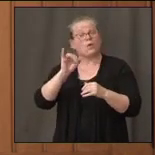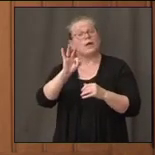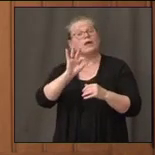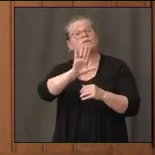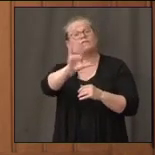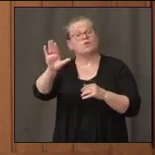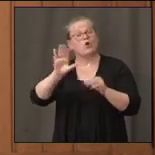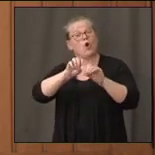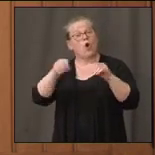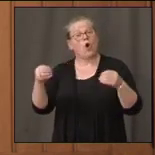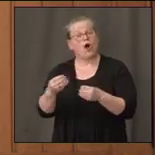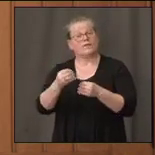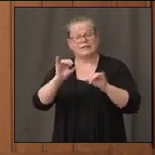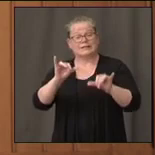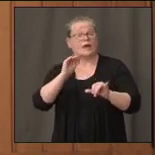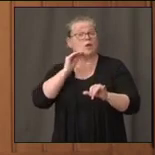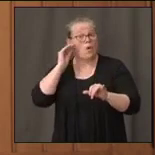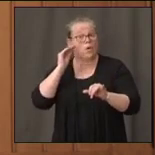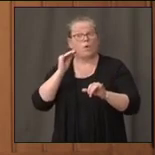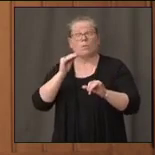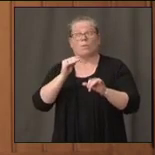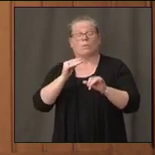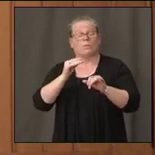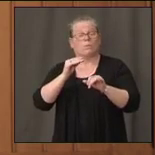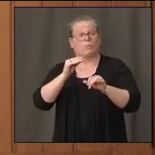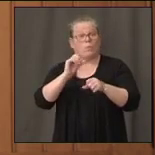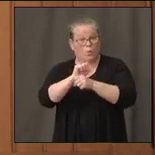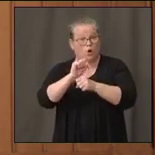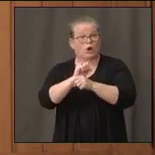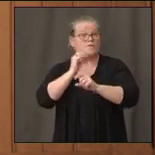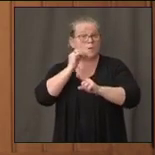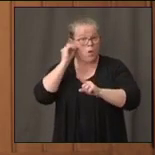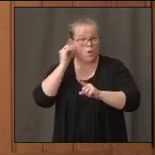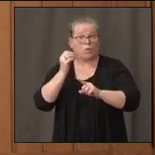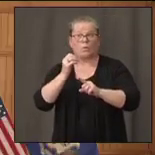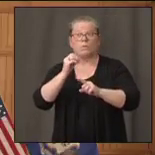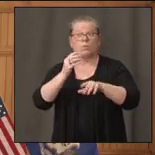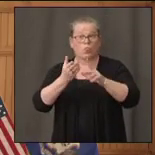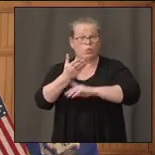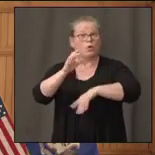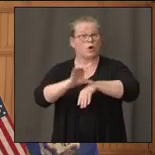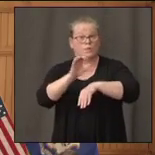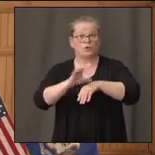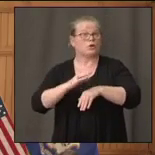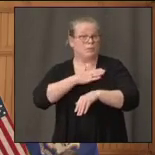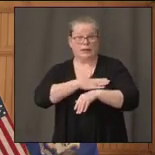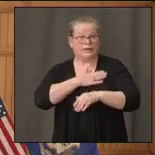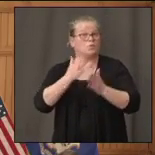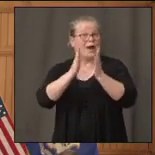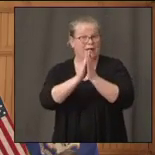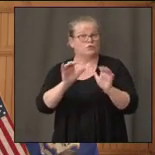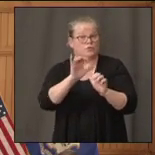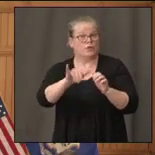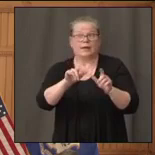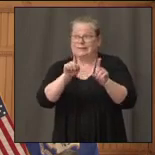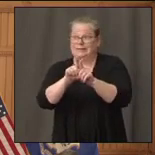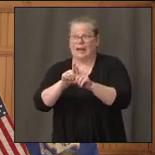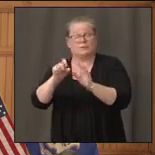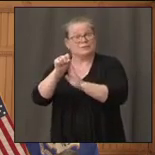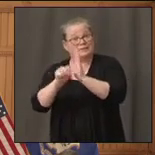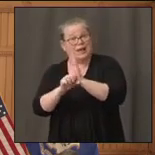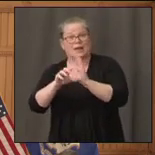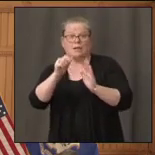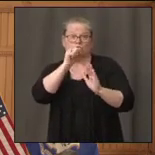telecommuting, then you should continue to do that, and we're following that guidance ourselves. Okay, and one of the services